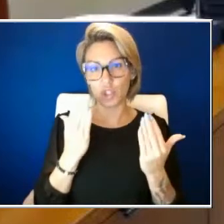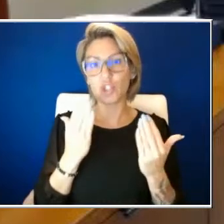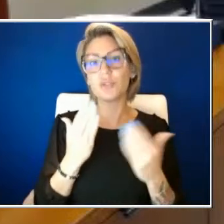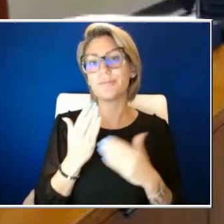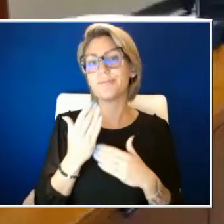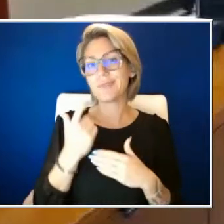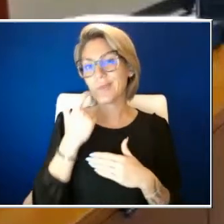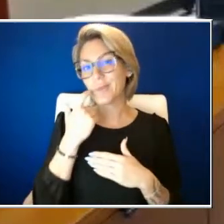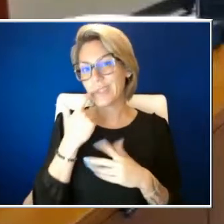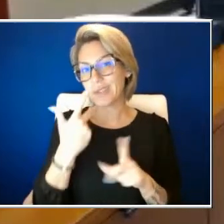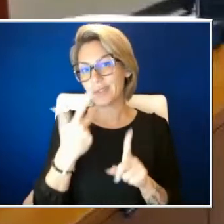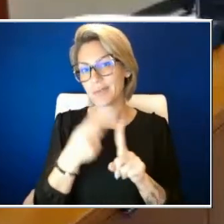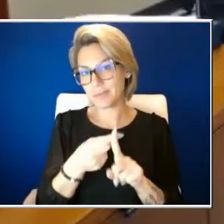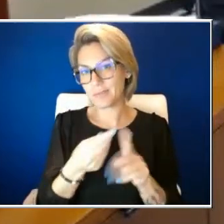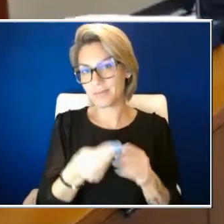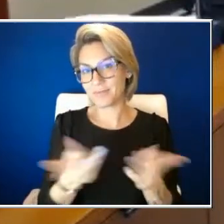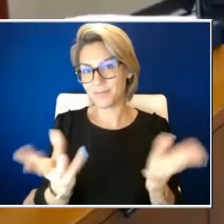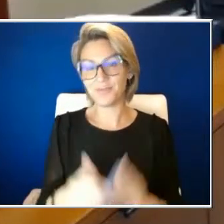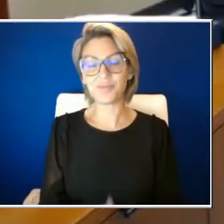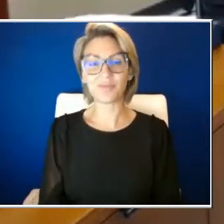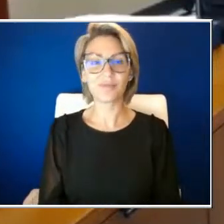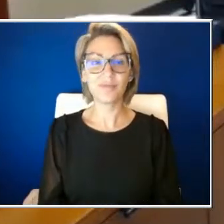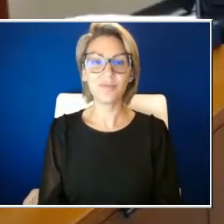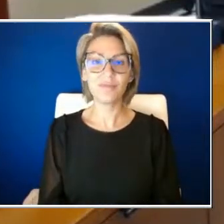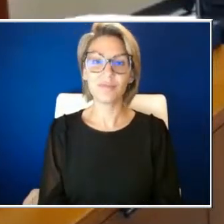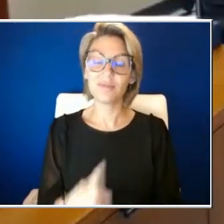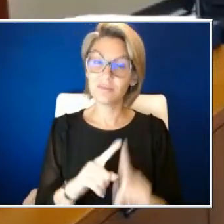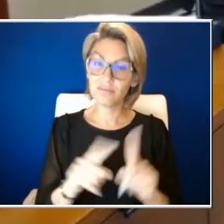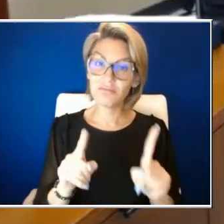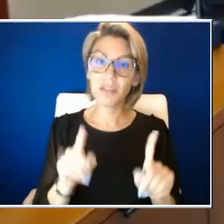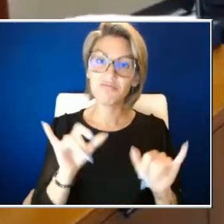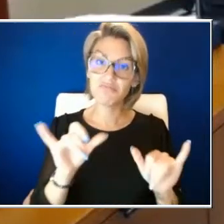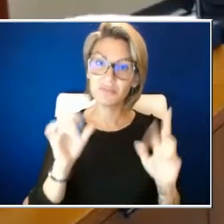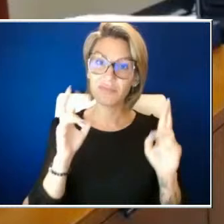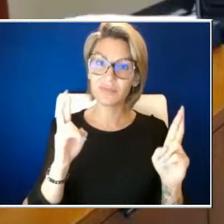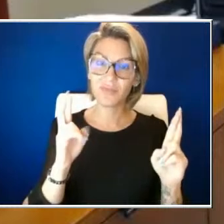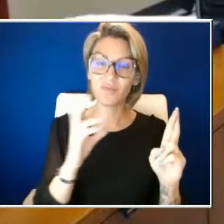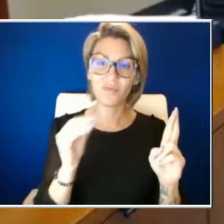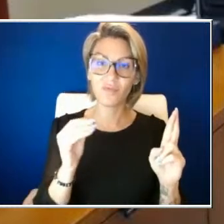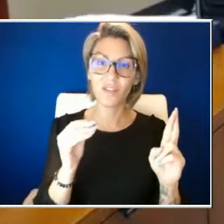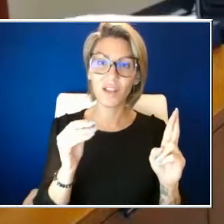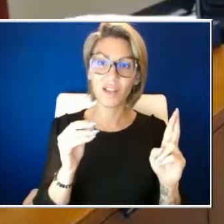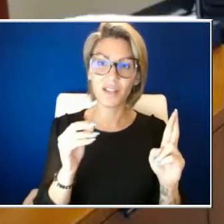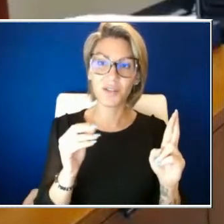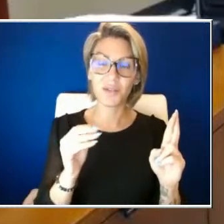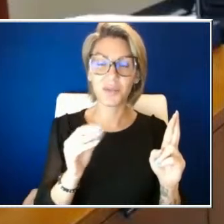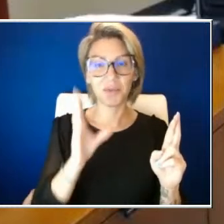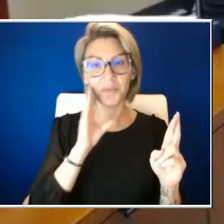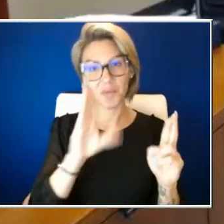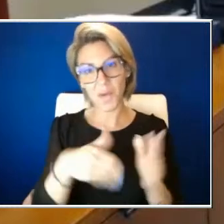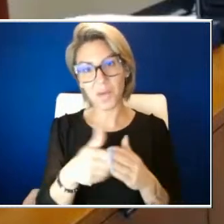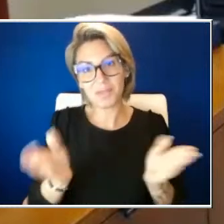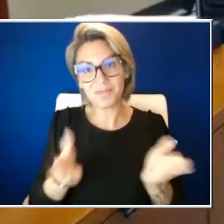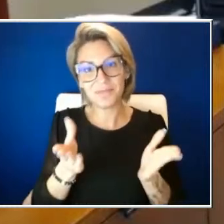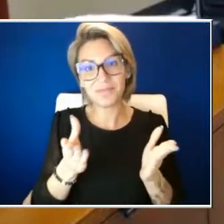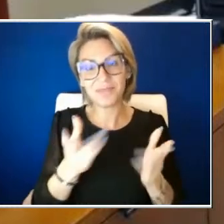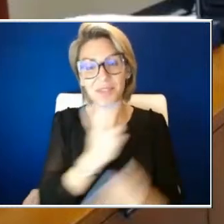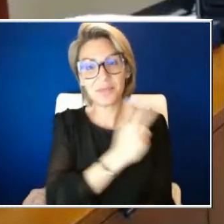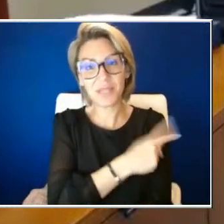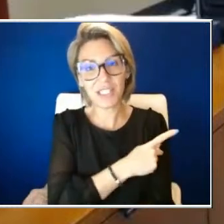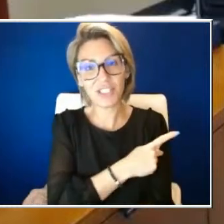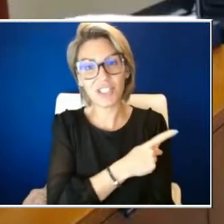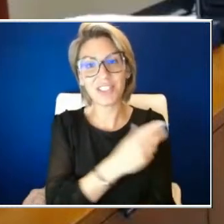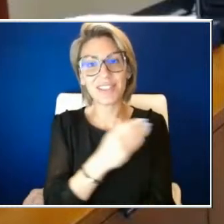around. But obviously remain hopeful, and certainly we all will be encouraging our patients